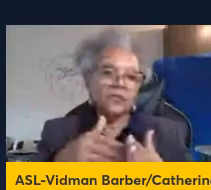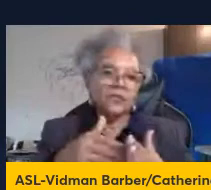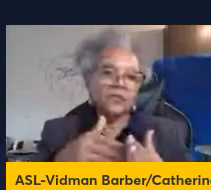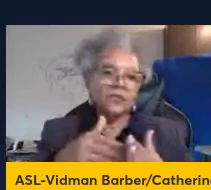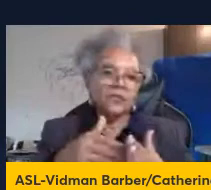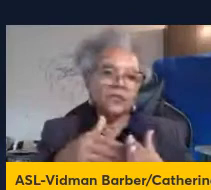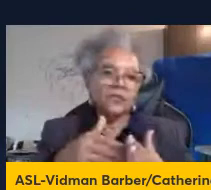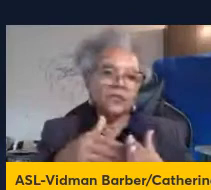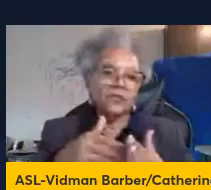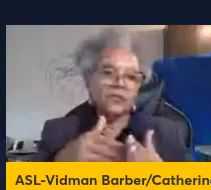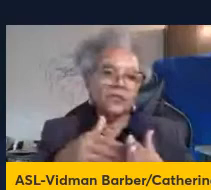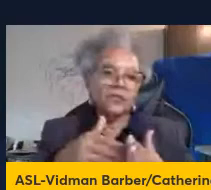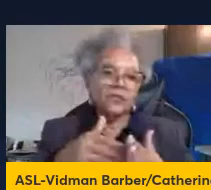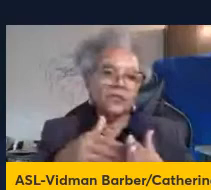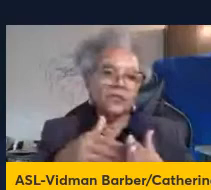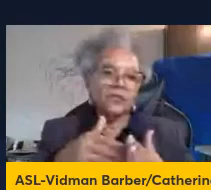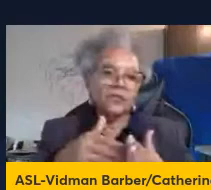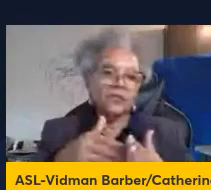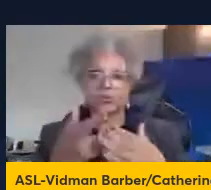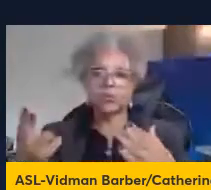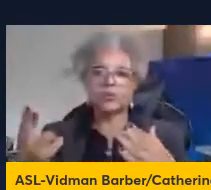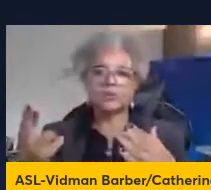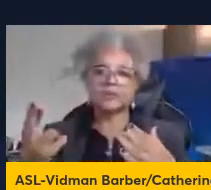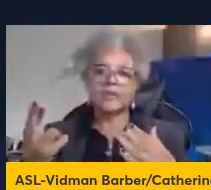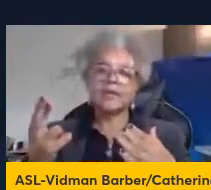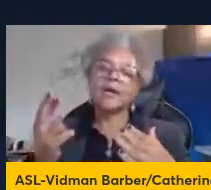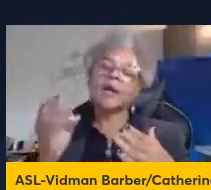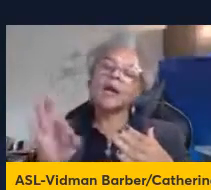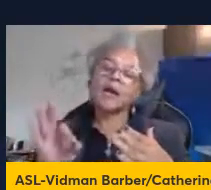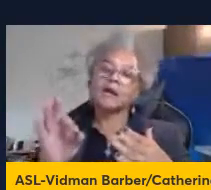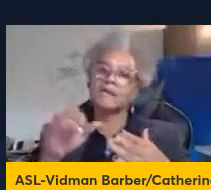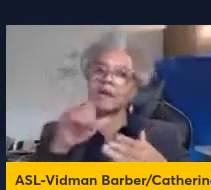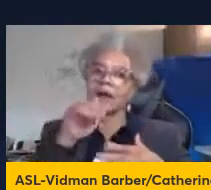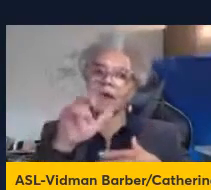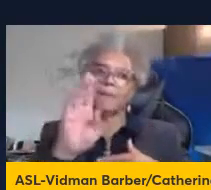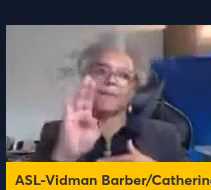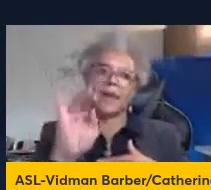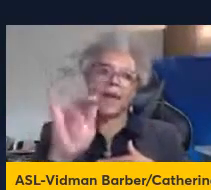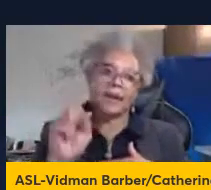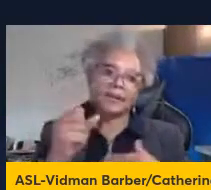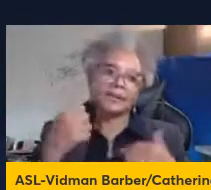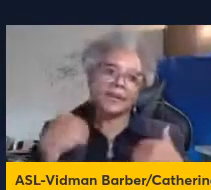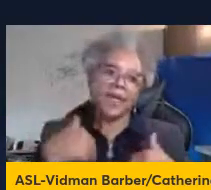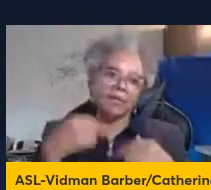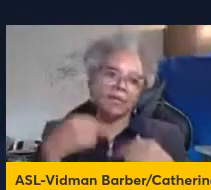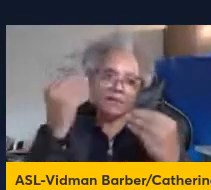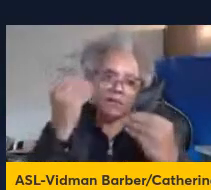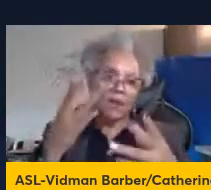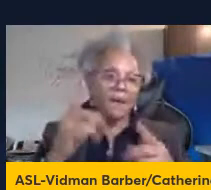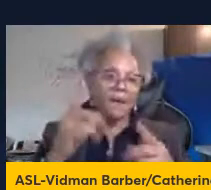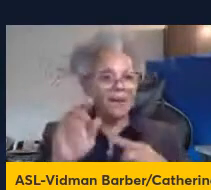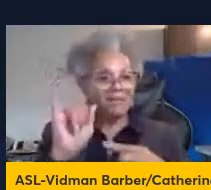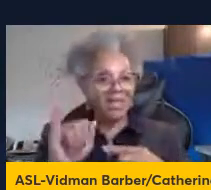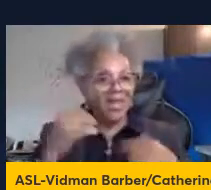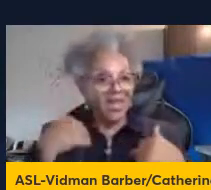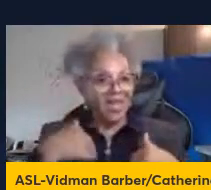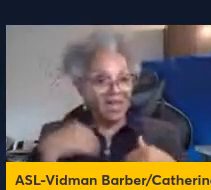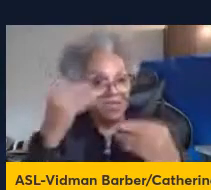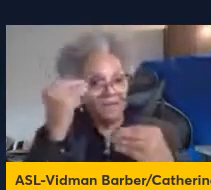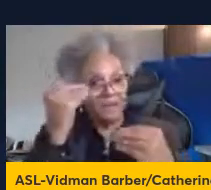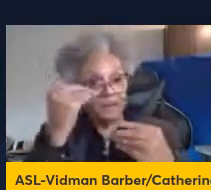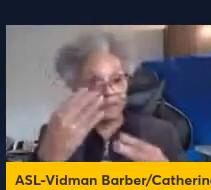source of unbiased health information. But that health information has to